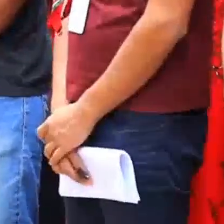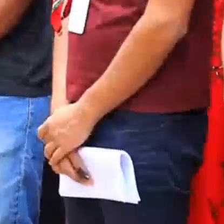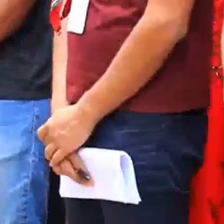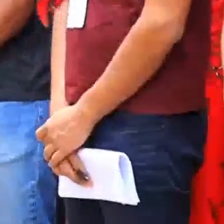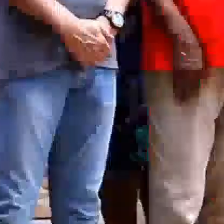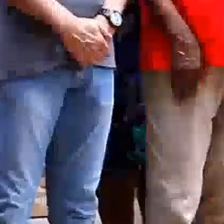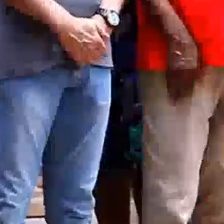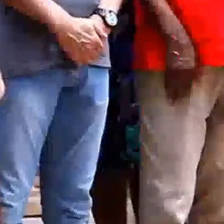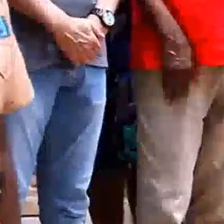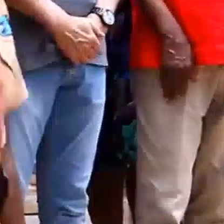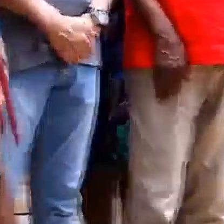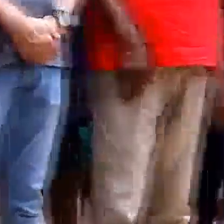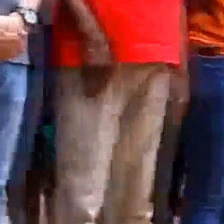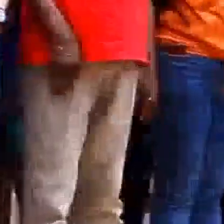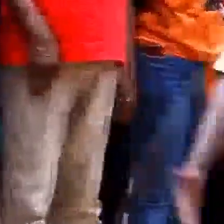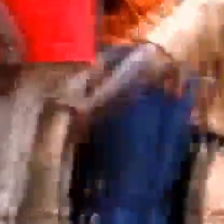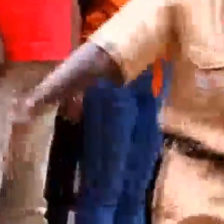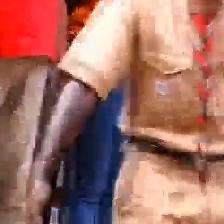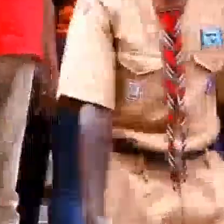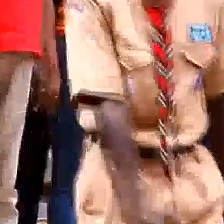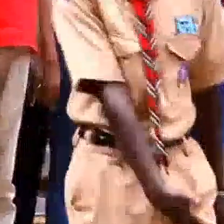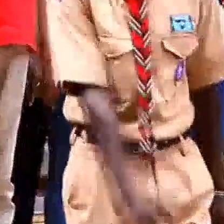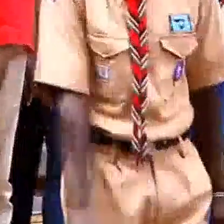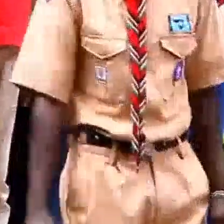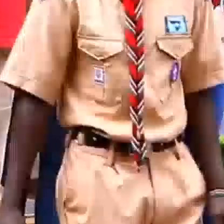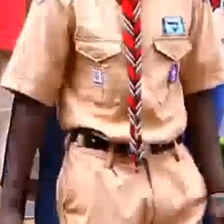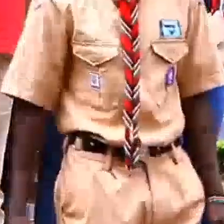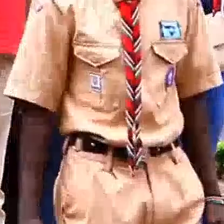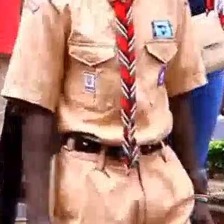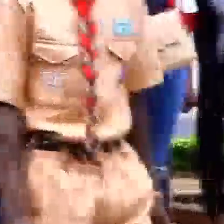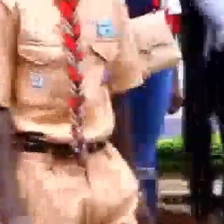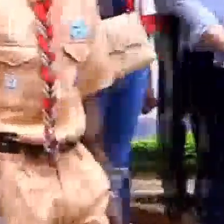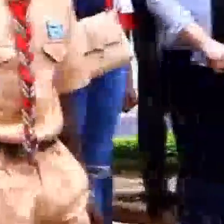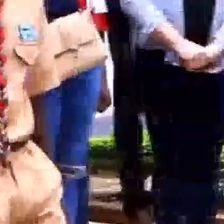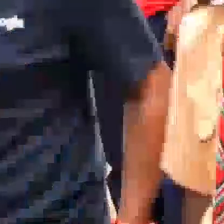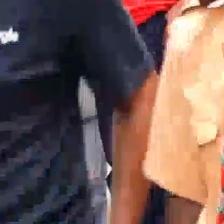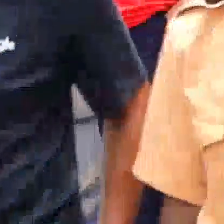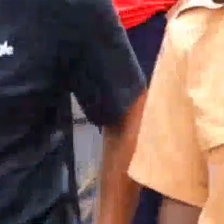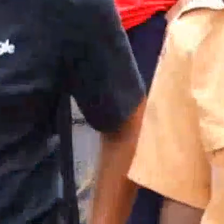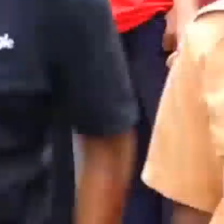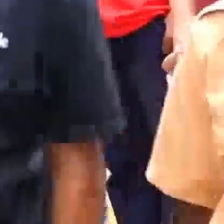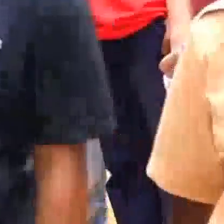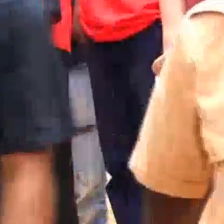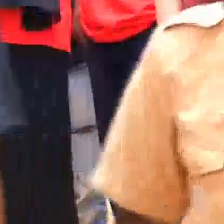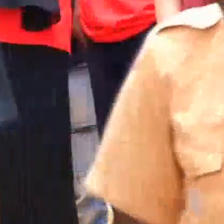laughing really about it in the group?